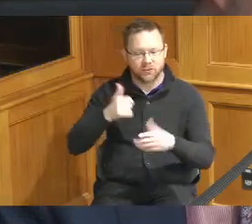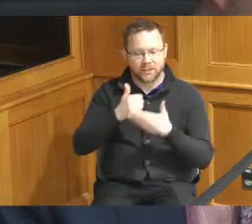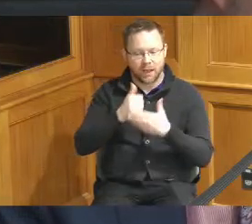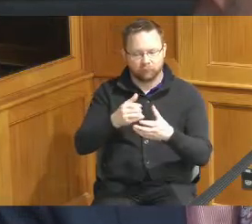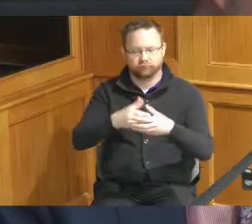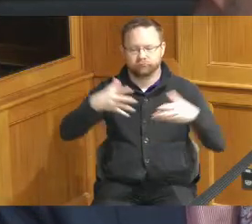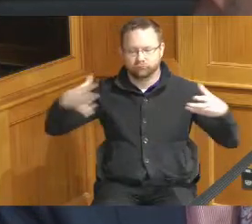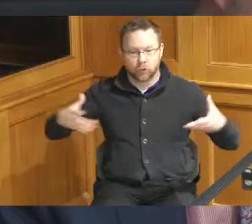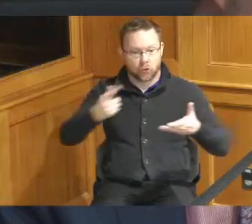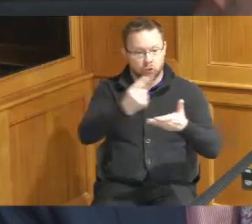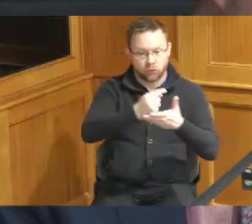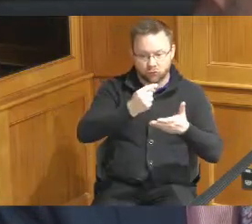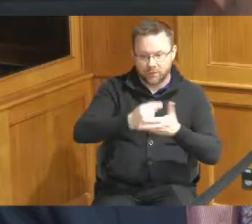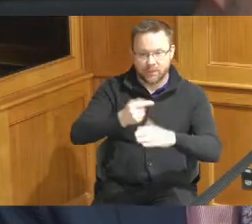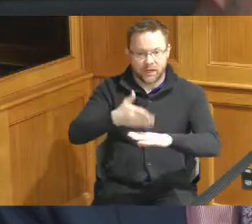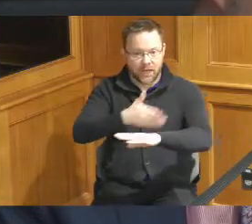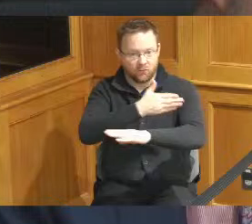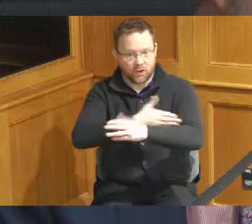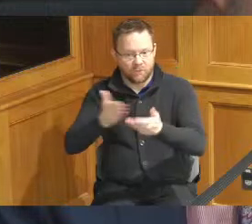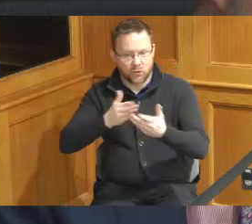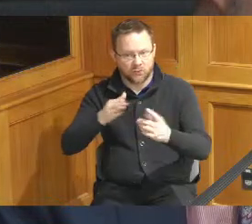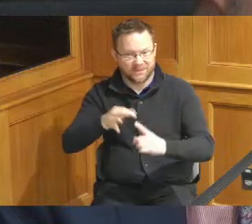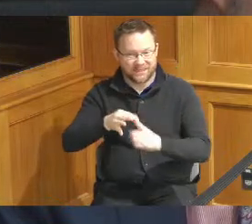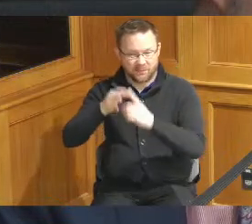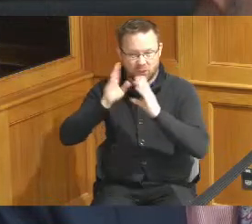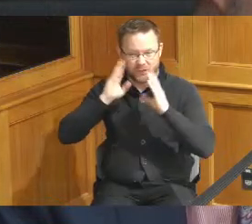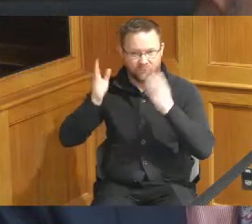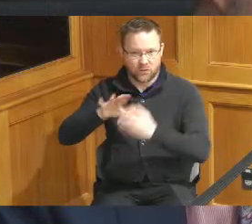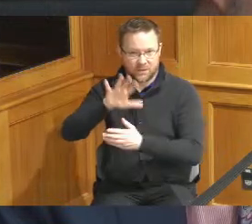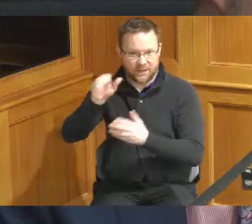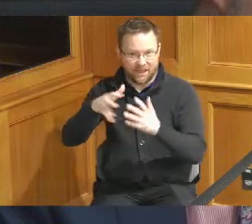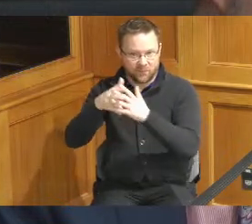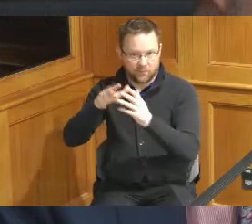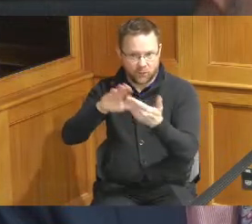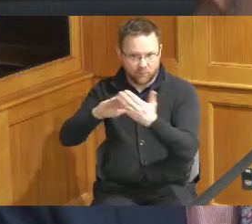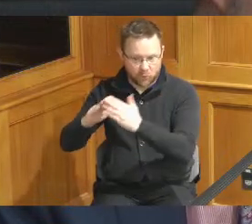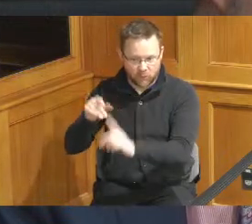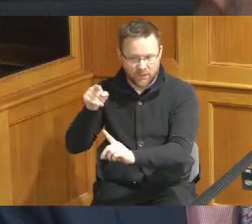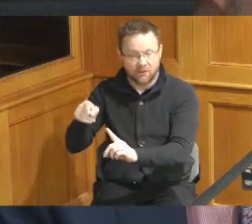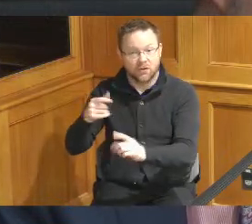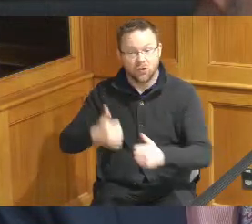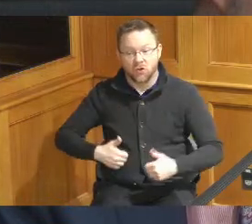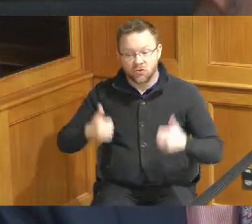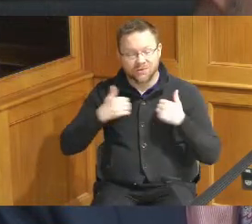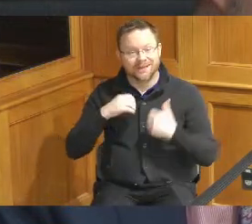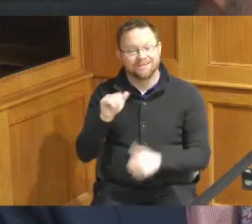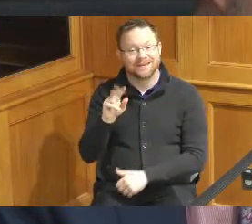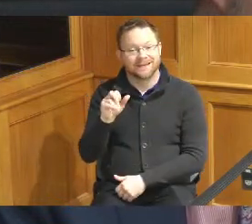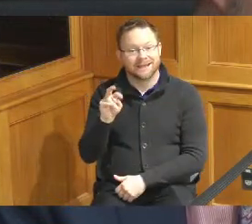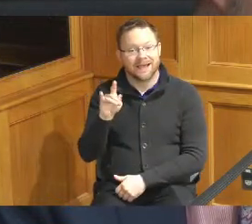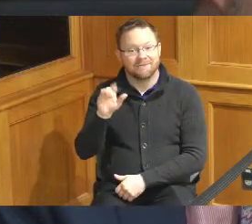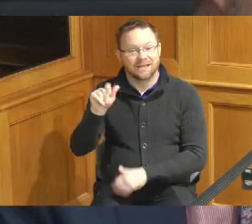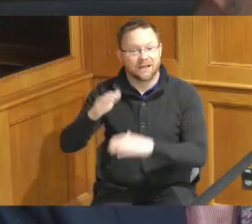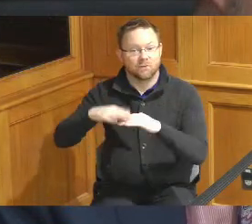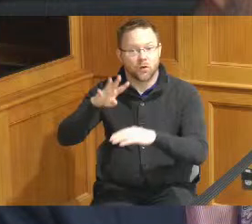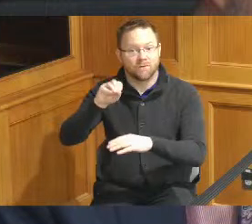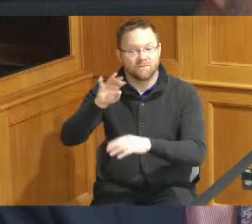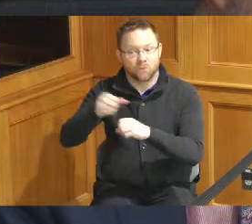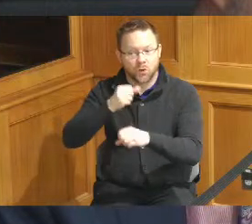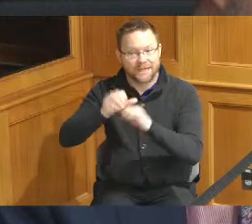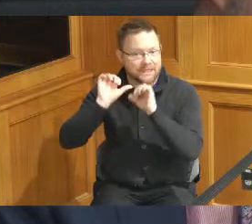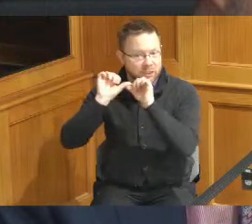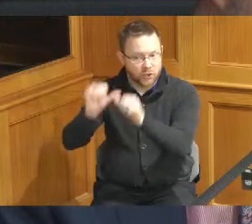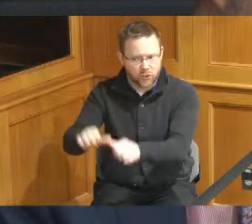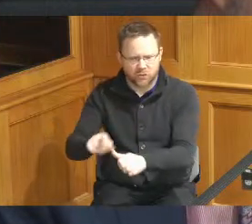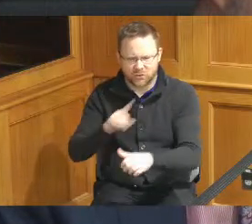services, especially in the African American community. And whereas Leah lived in the community of Avondale for over 40 years and has been an